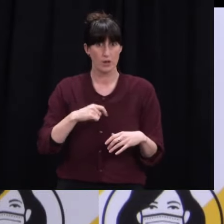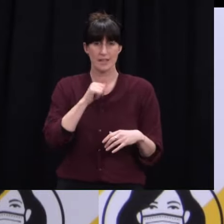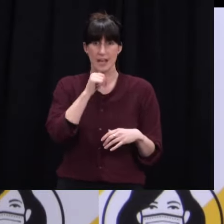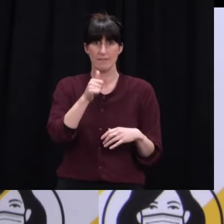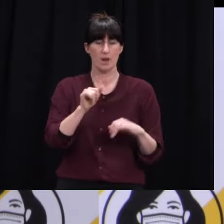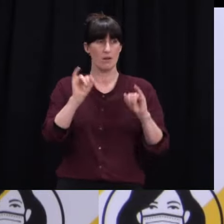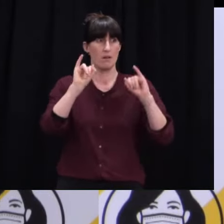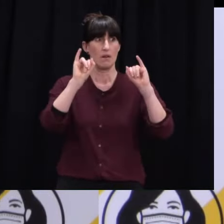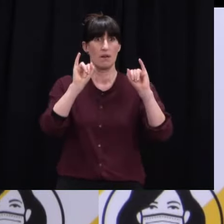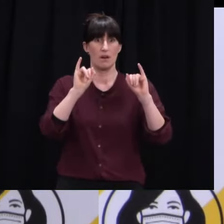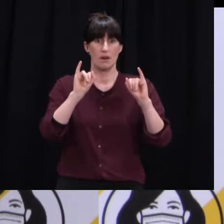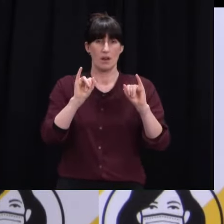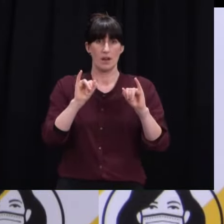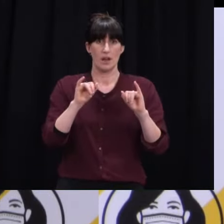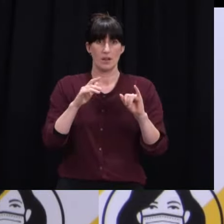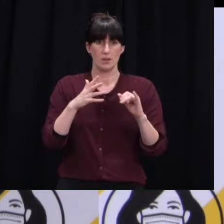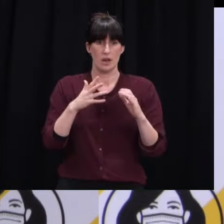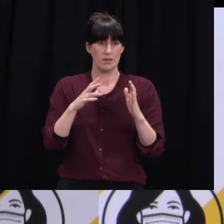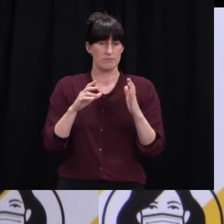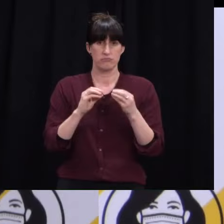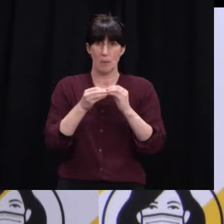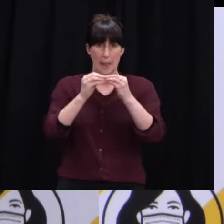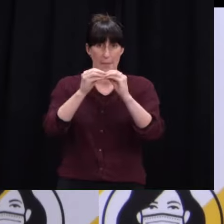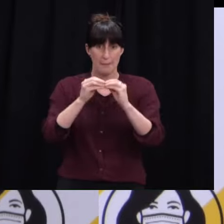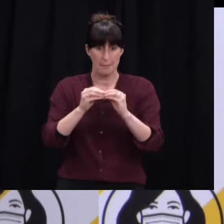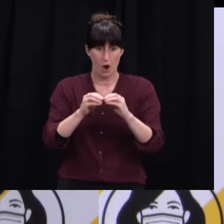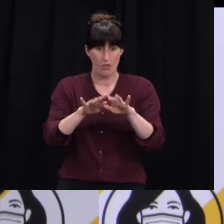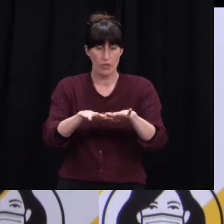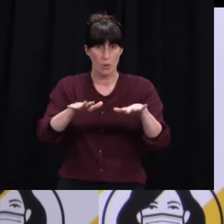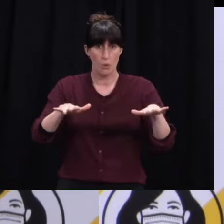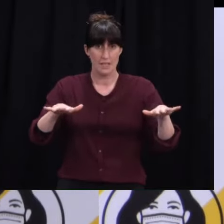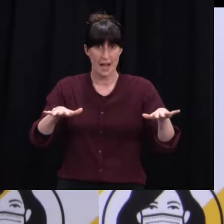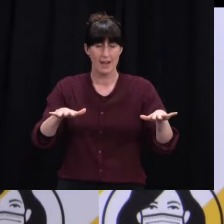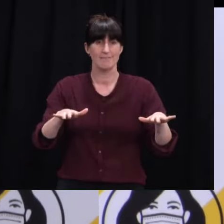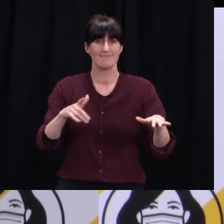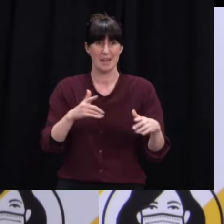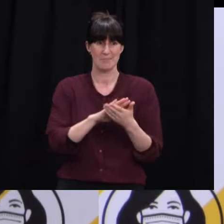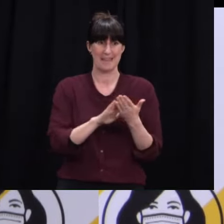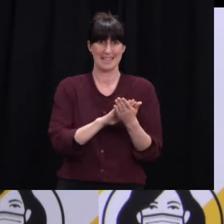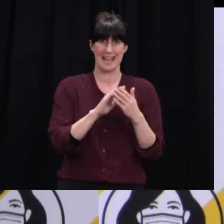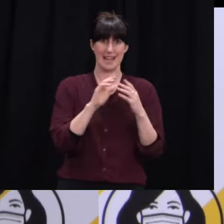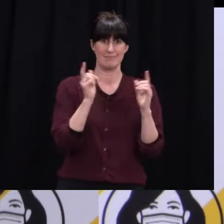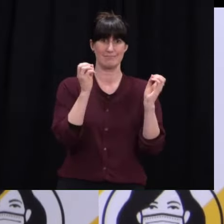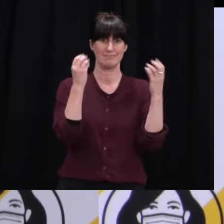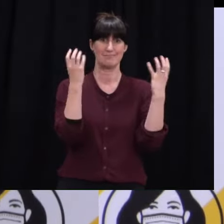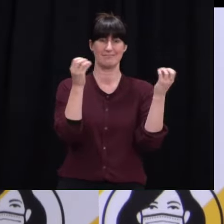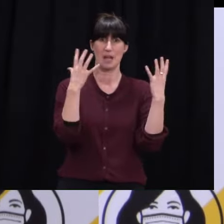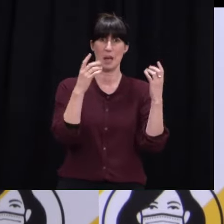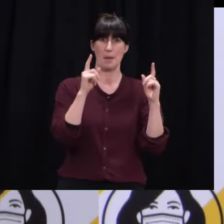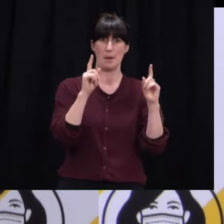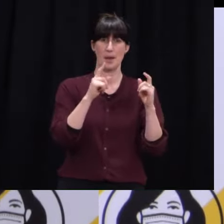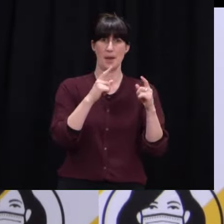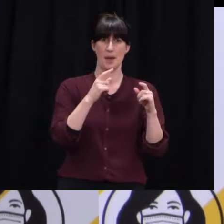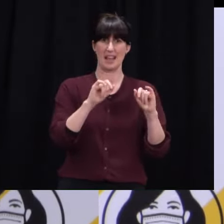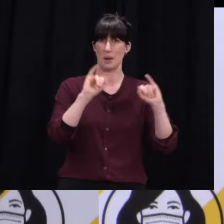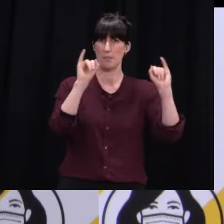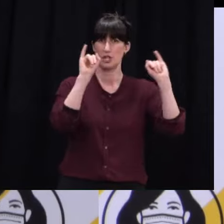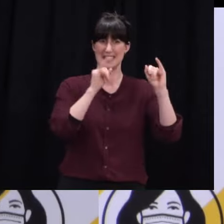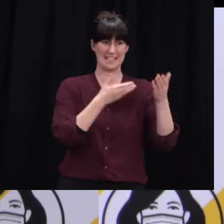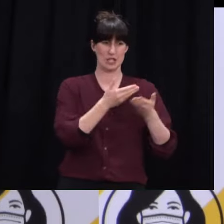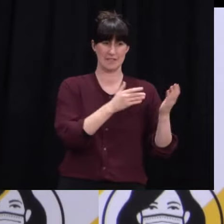where if you got into difficulty, you would have to, it would involve other people looking for you and having to come and rescue you. So we're saying to